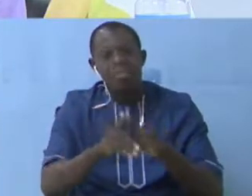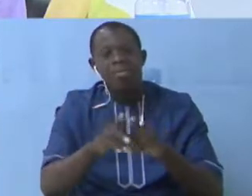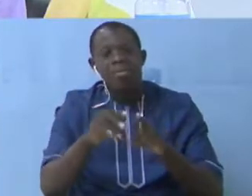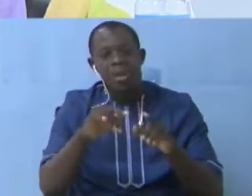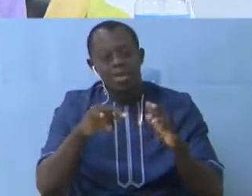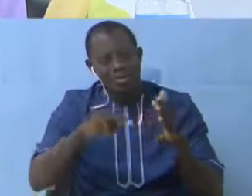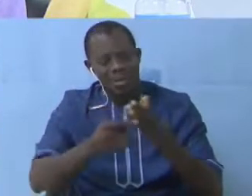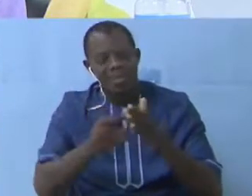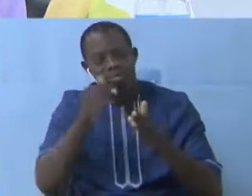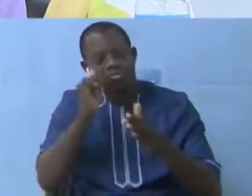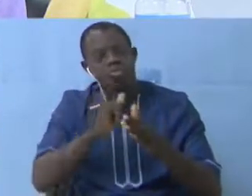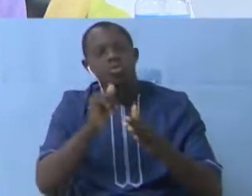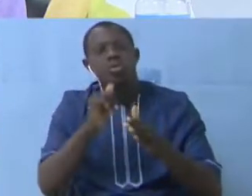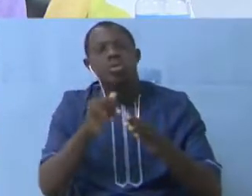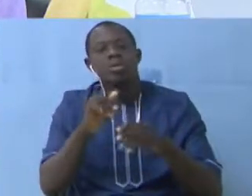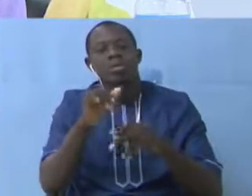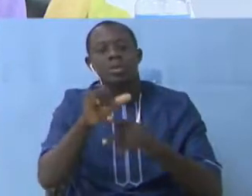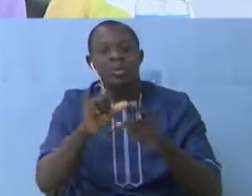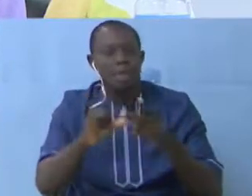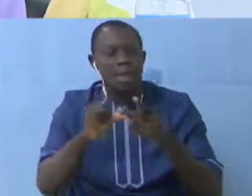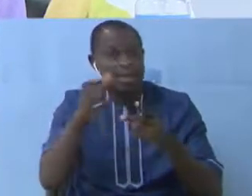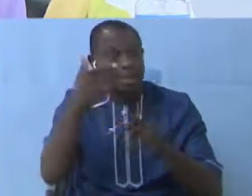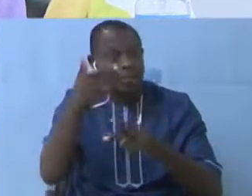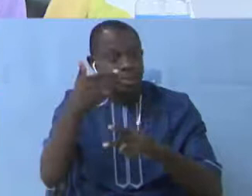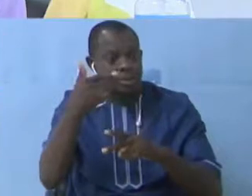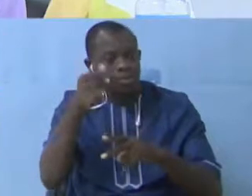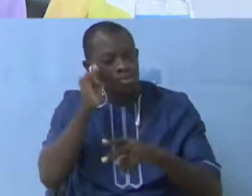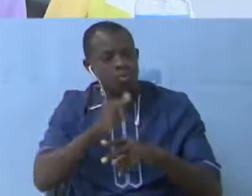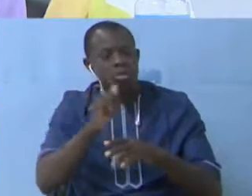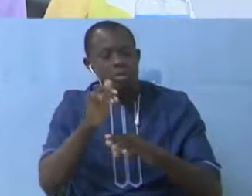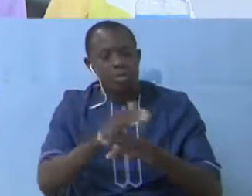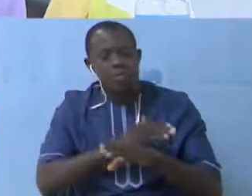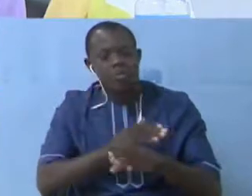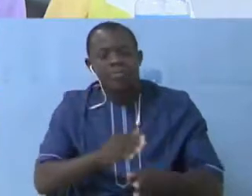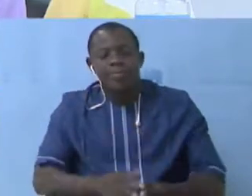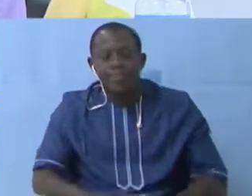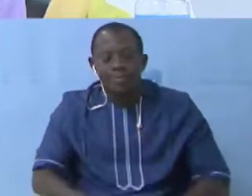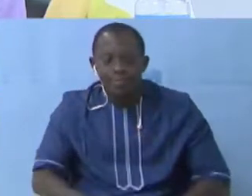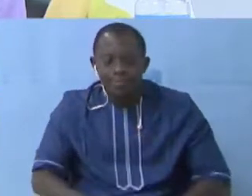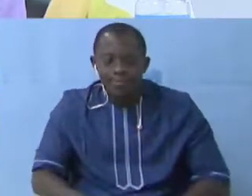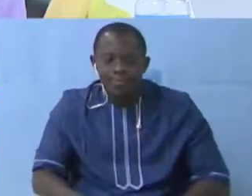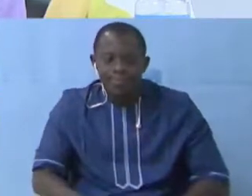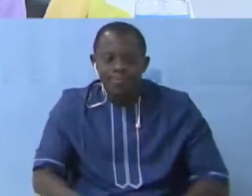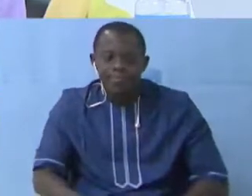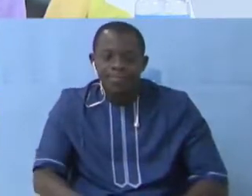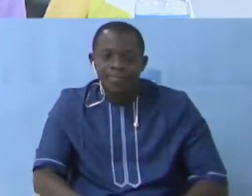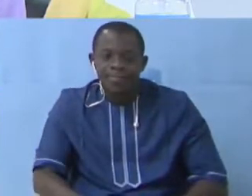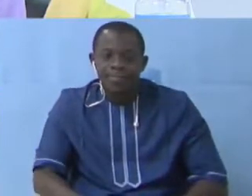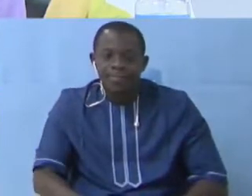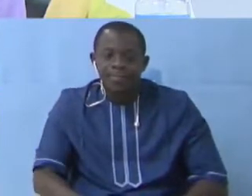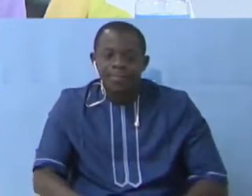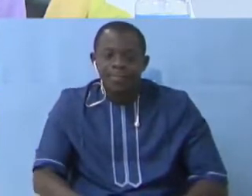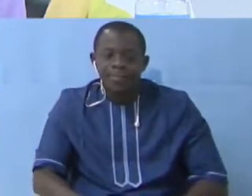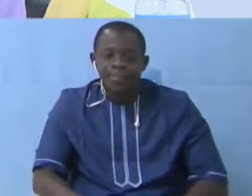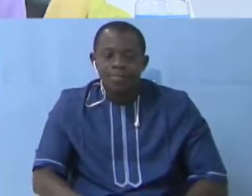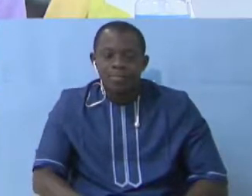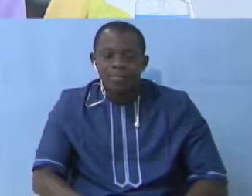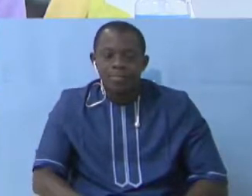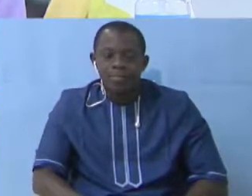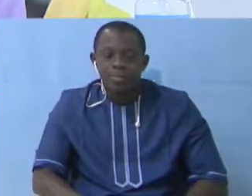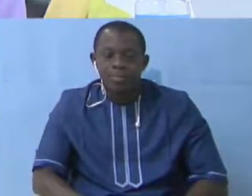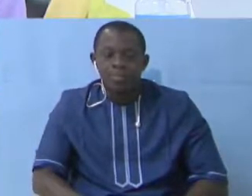strategically use Chapter 7. te ñi nga xam ne nii ñu ngi daan jël pexe yooyu lu jëm ci wàlli fan ak juróom-ñaar bi. And that was the only way they